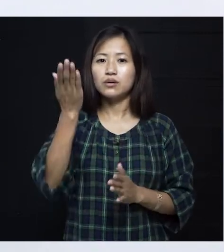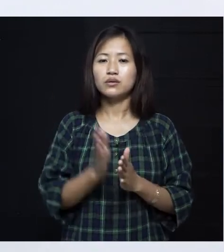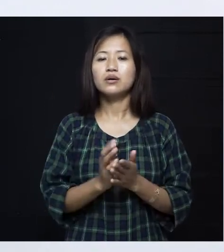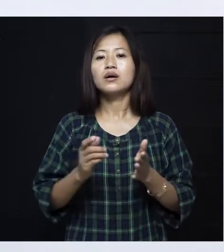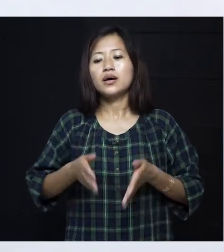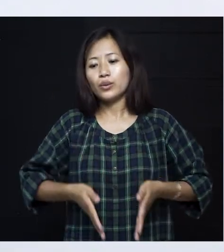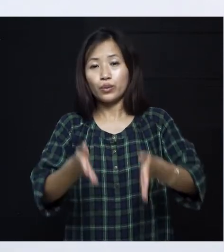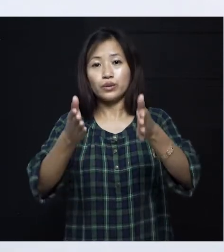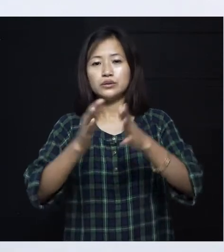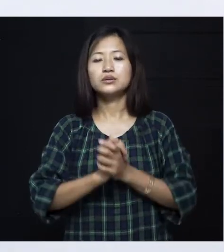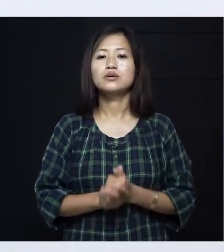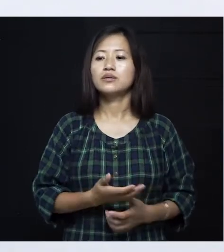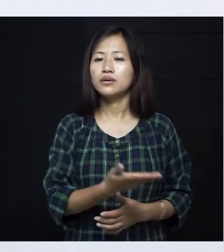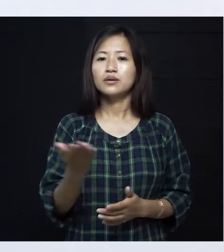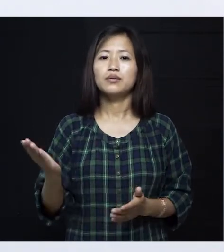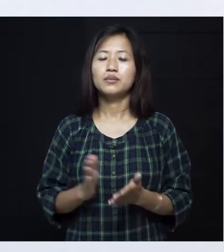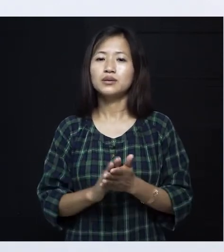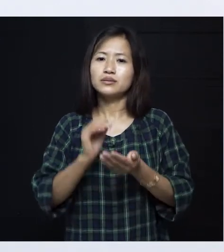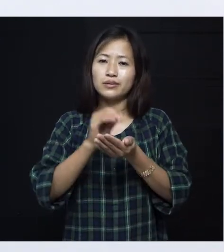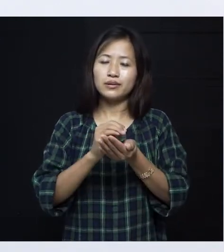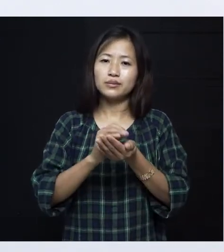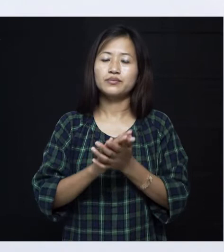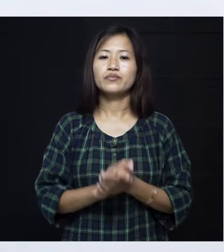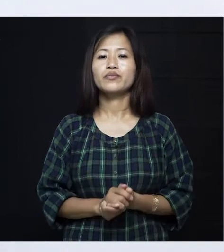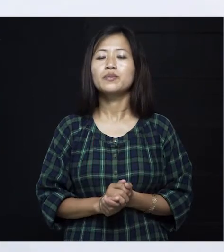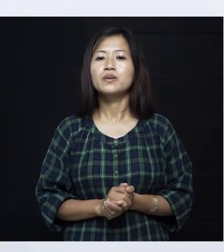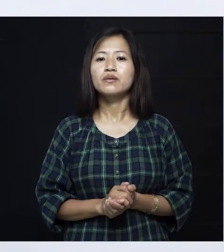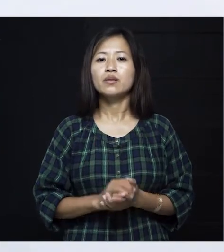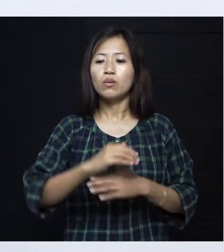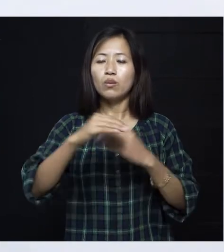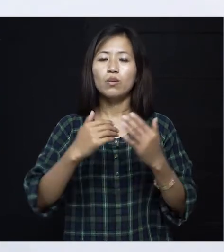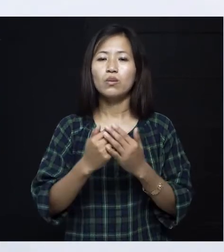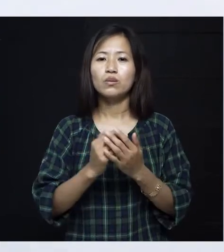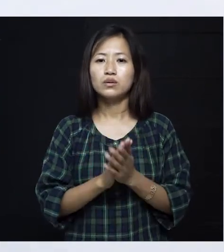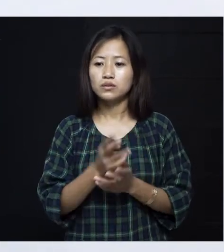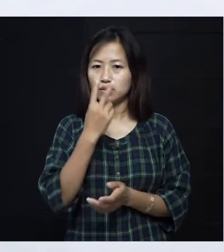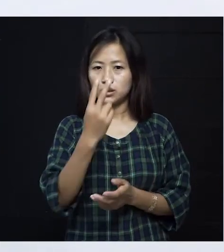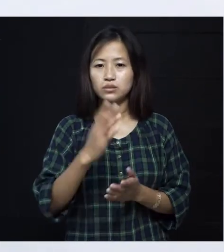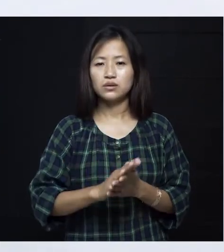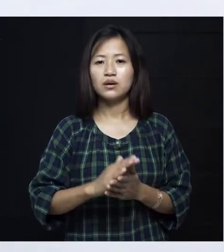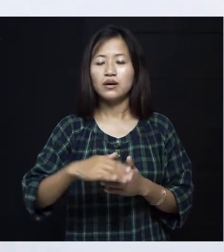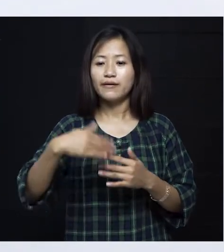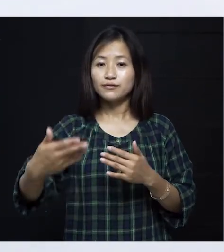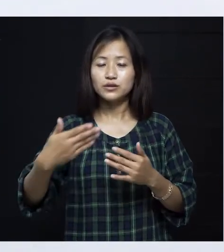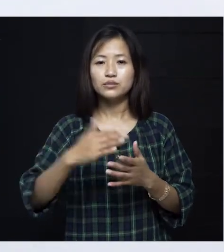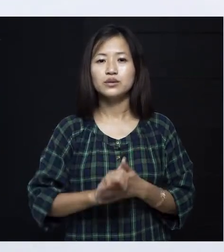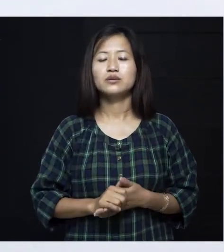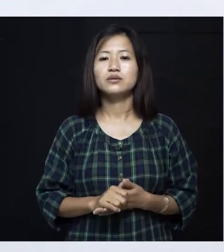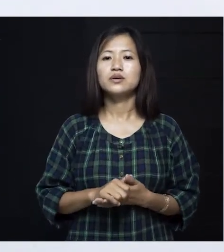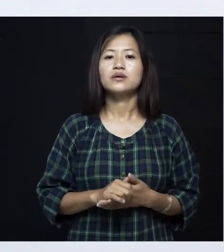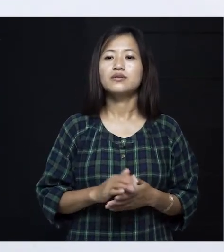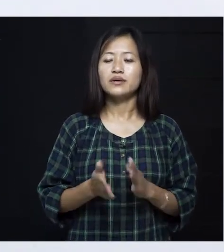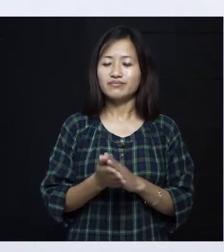these superhighways, they are maintained, okay? They are maintained or they are looked after by the